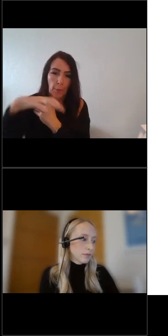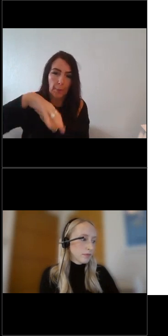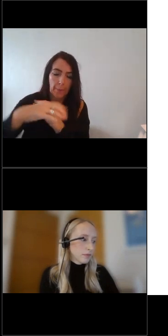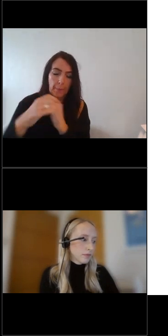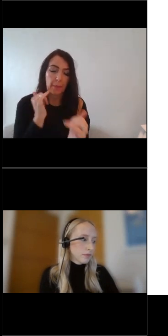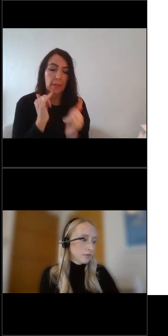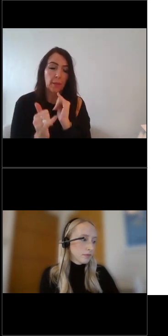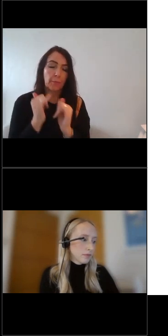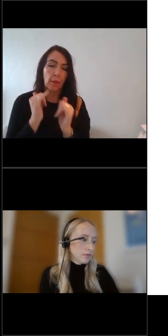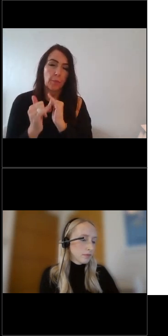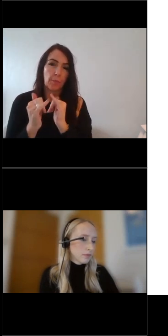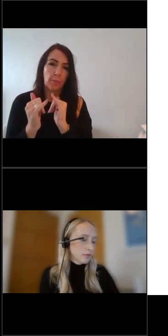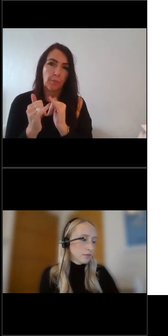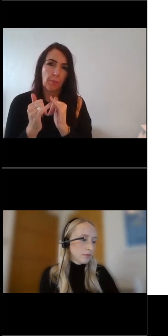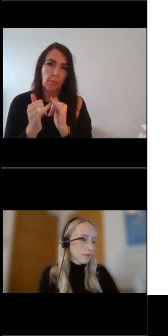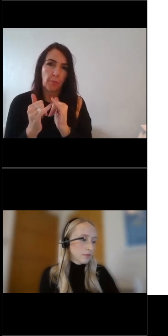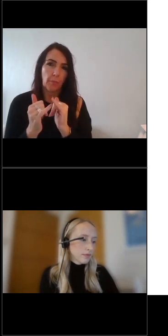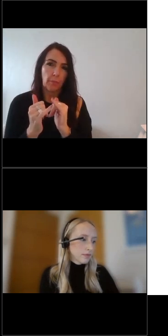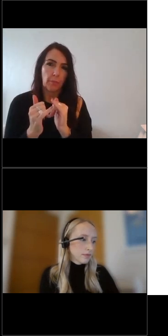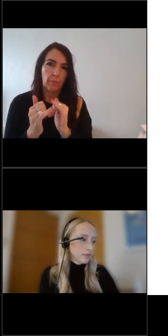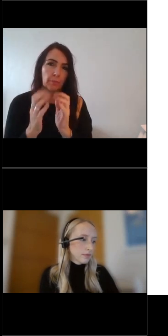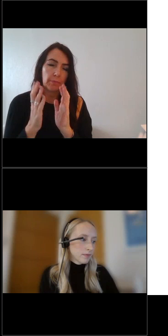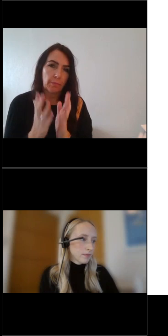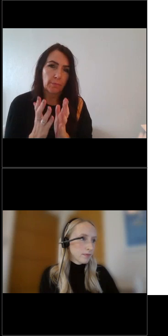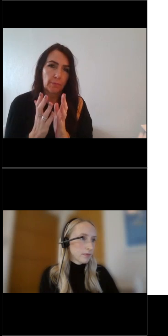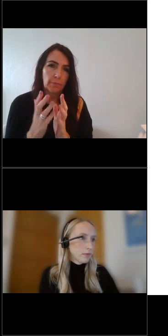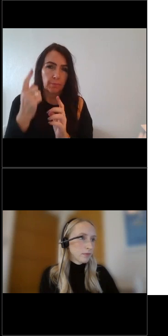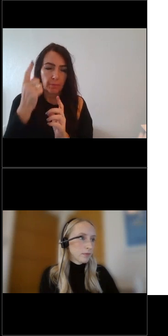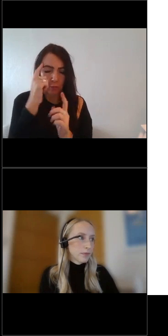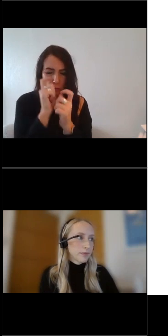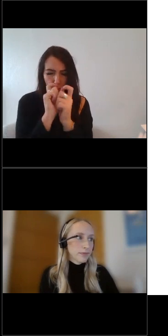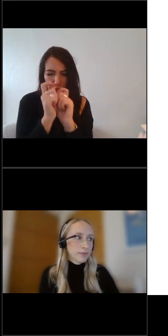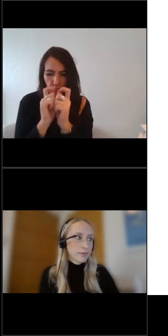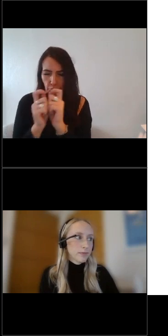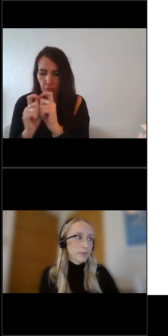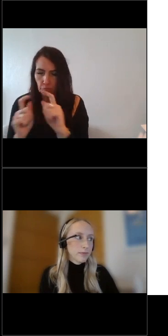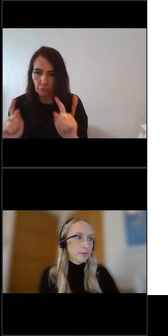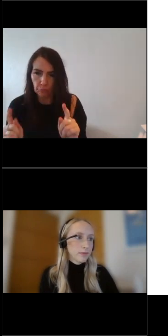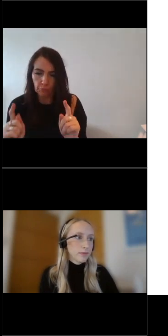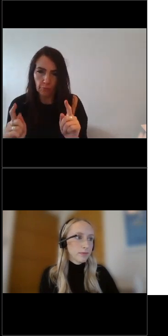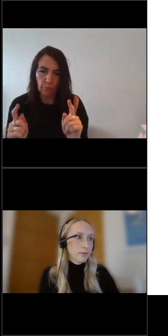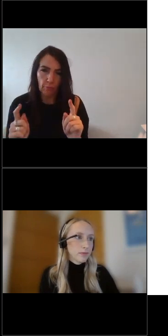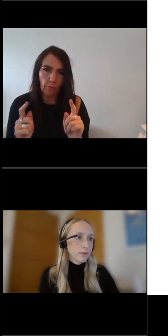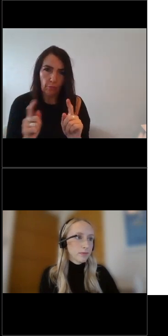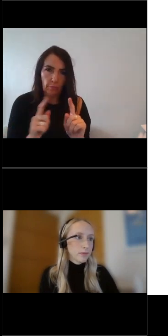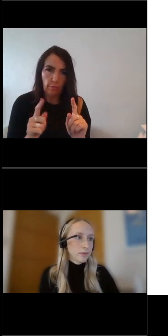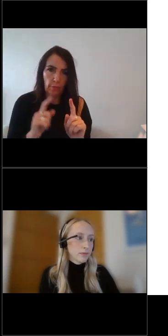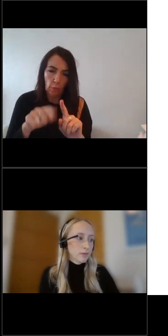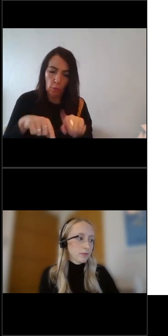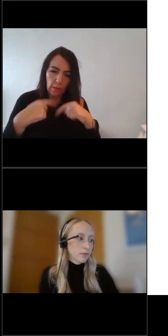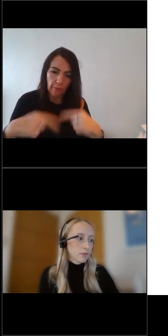Sometimes strategies need to be adjusted according to what is available and what is possible